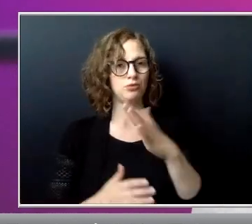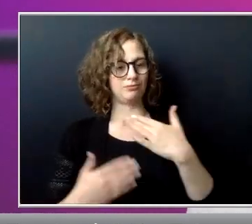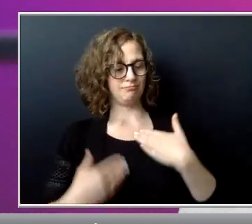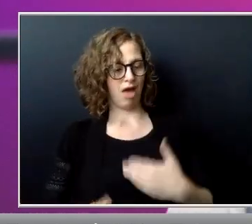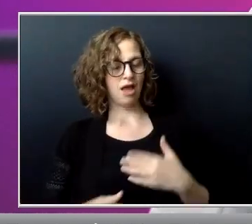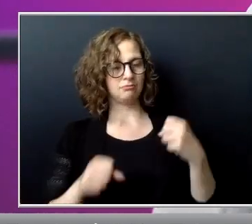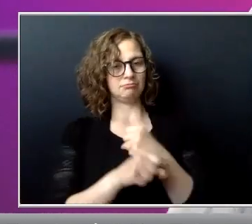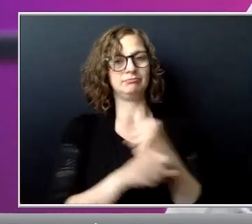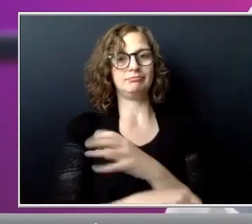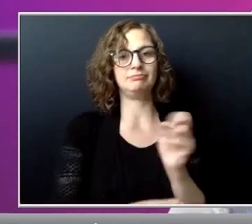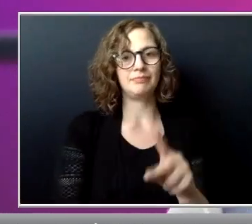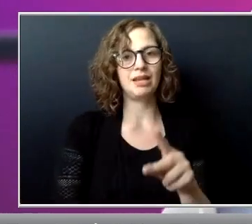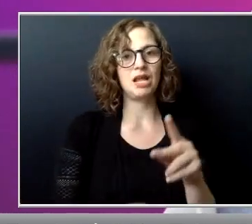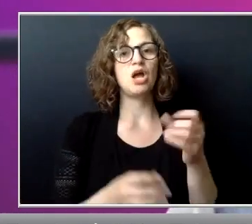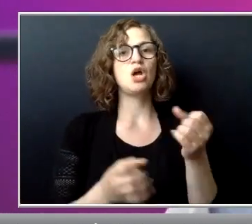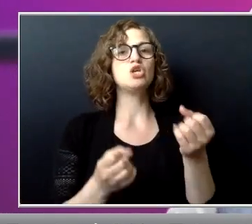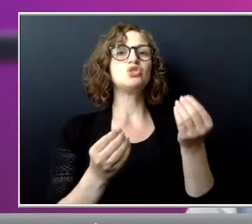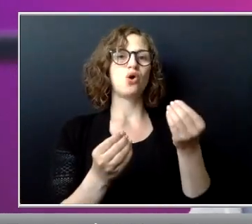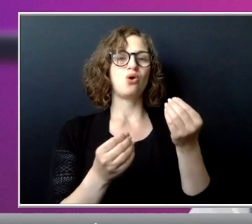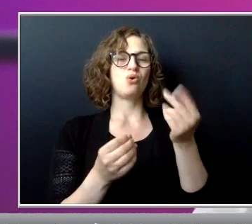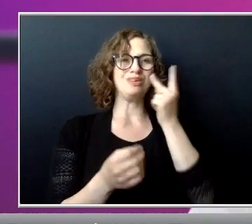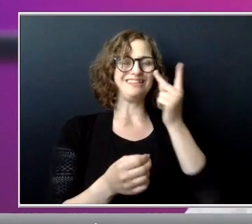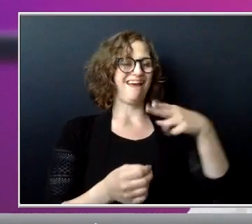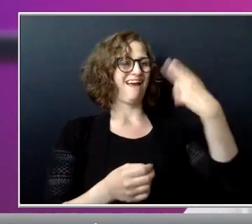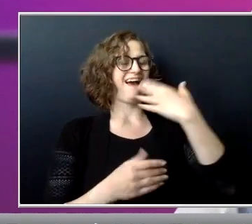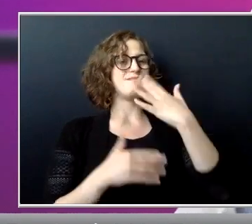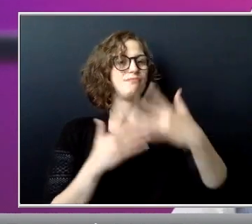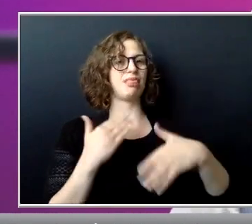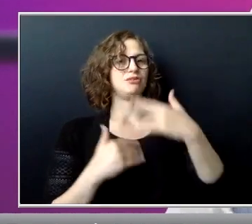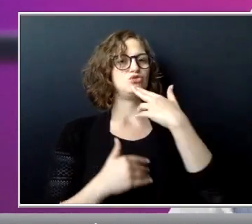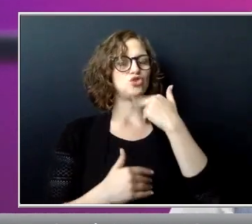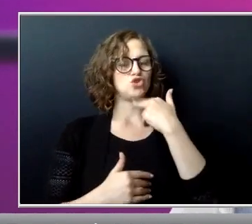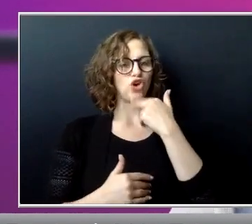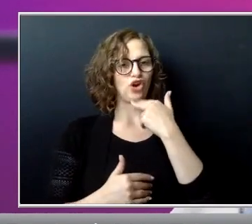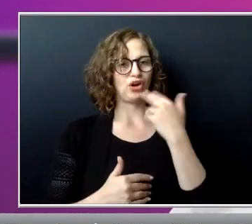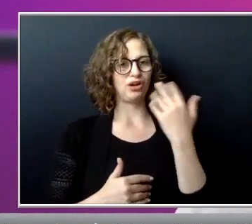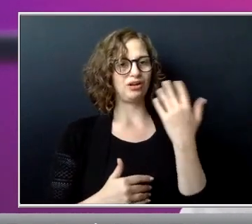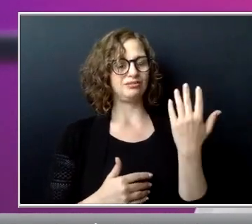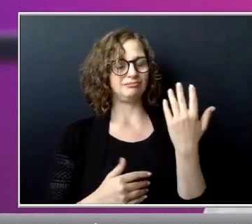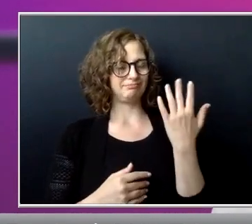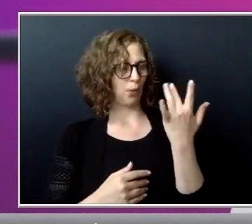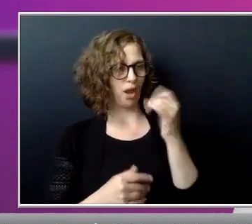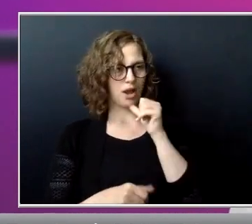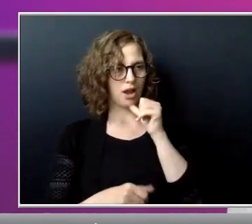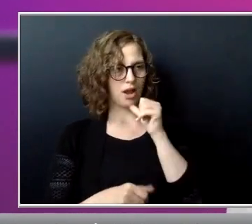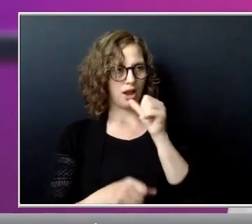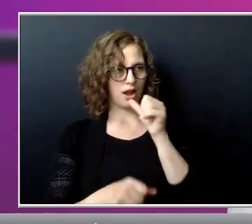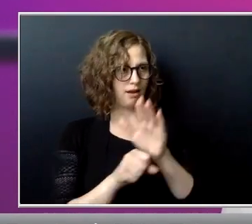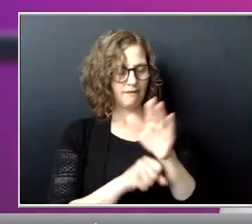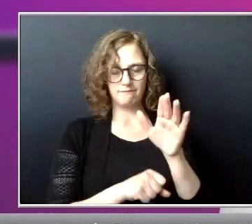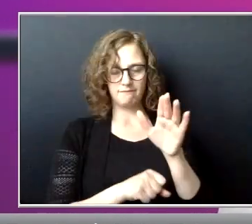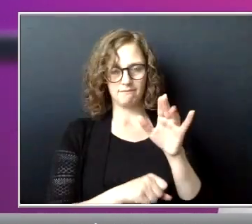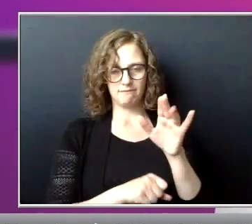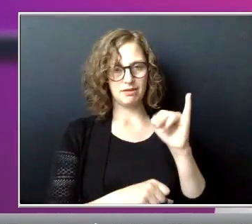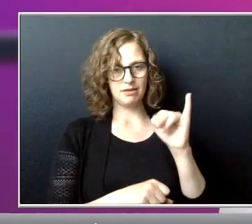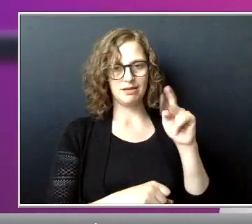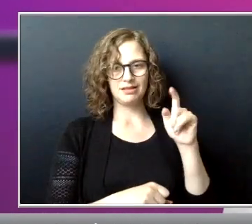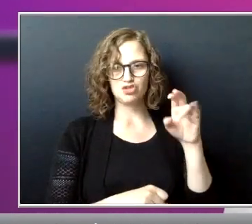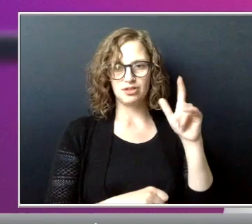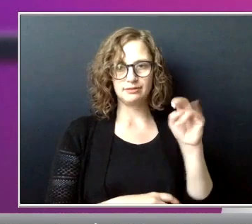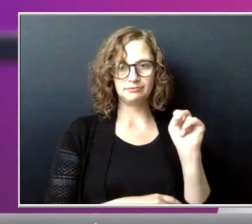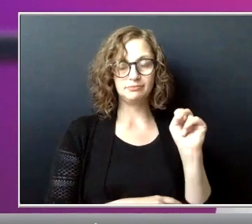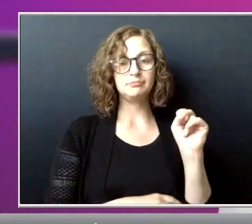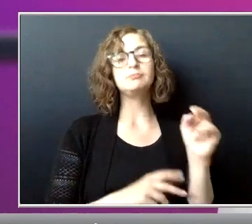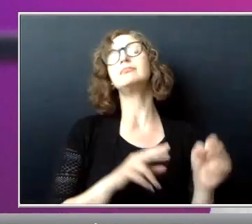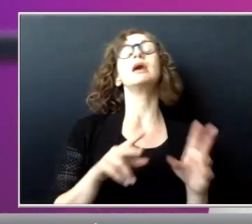evidence of that difference between how much you need and how much you make. In type 2 diabetes, the problem is not that you don't